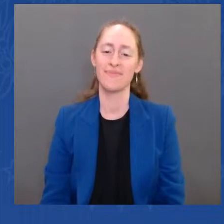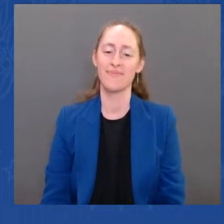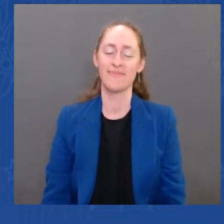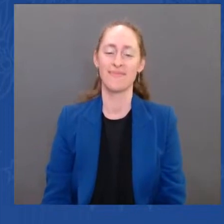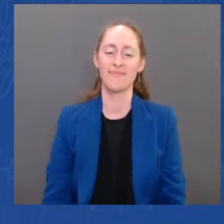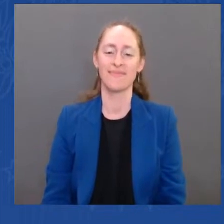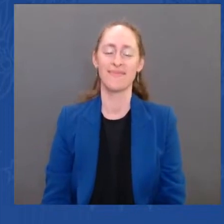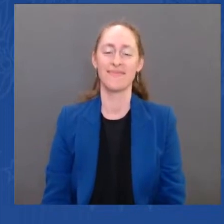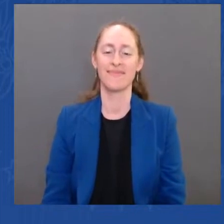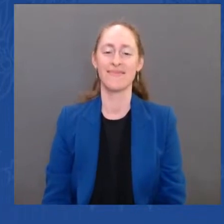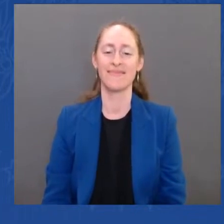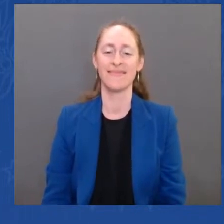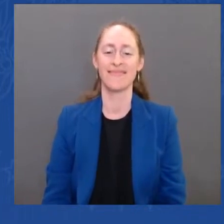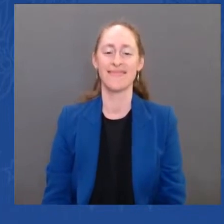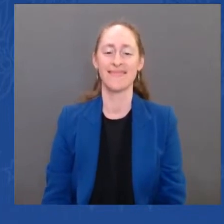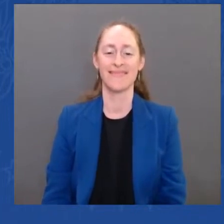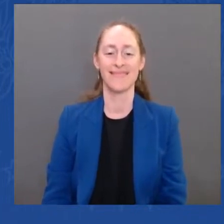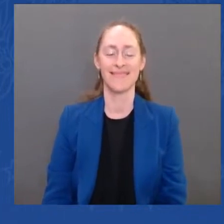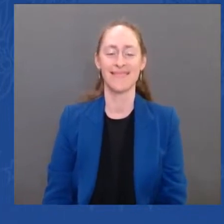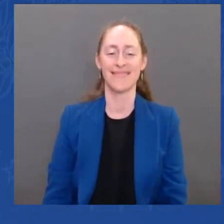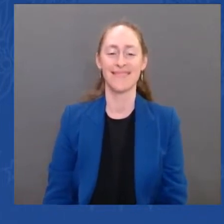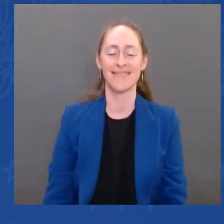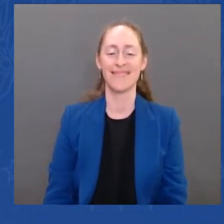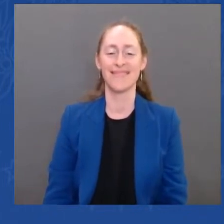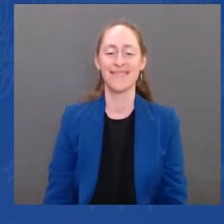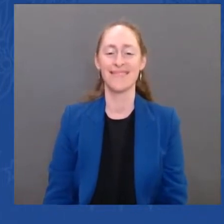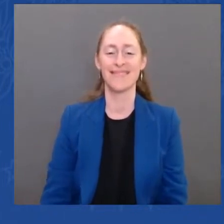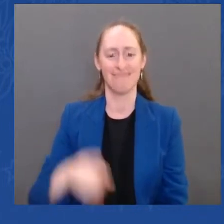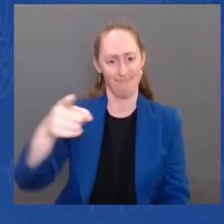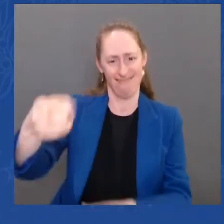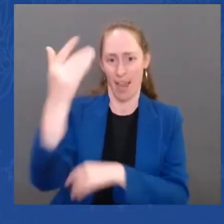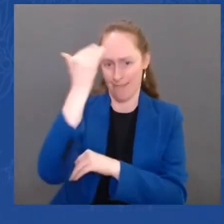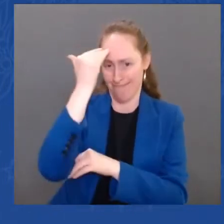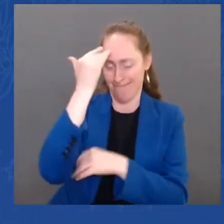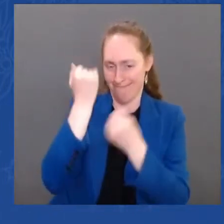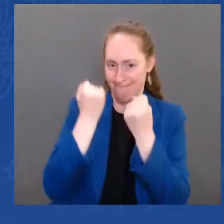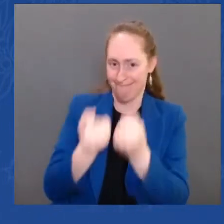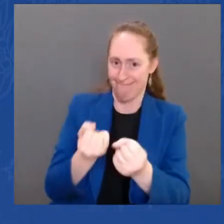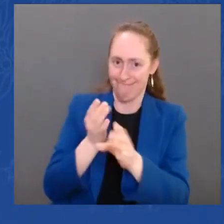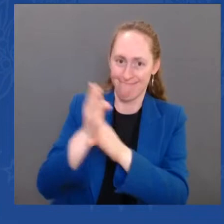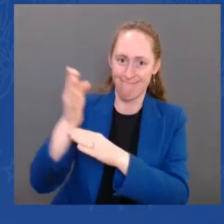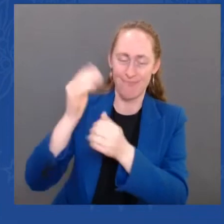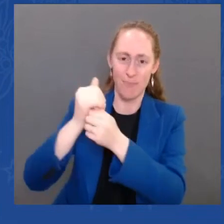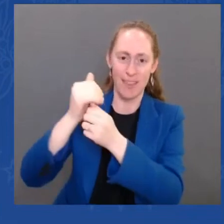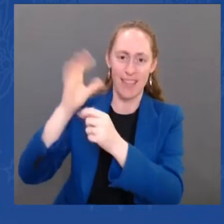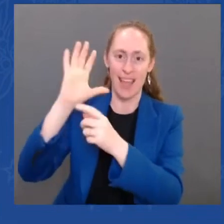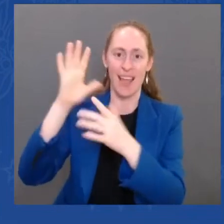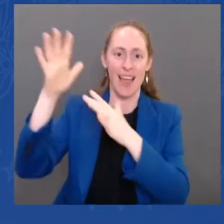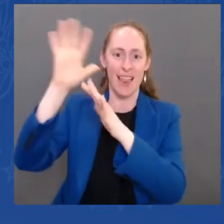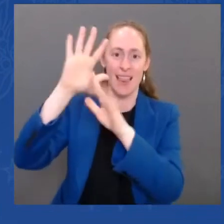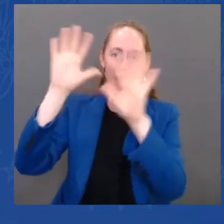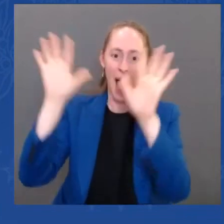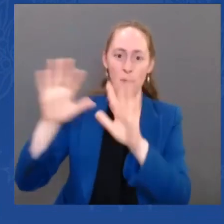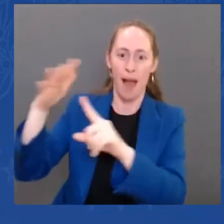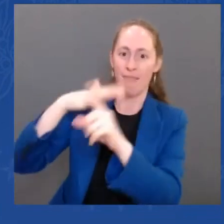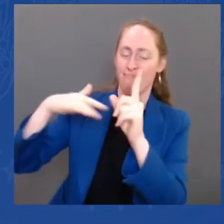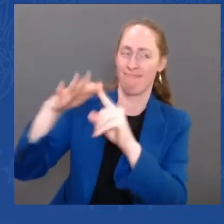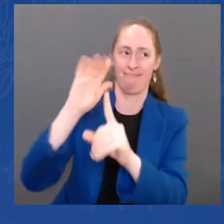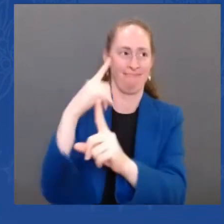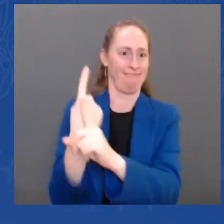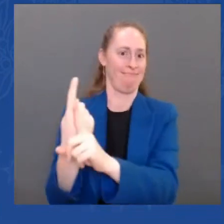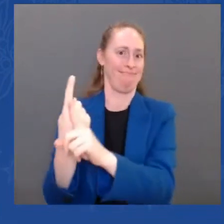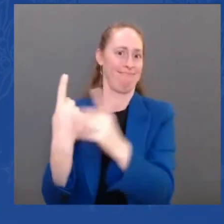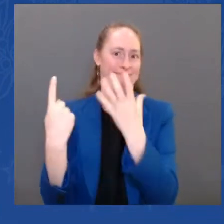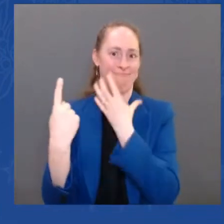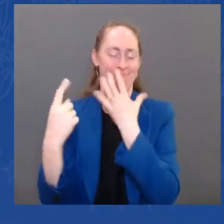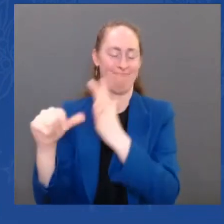for climate security than anyone that I know. And thanks, John, for being here. I want to talk about that a little bit as we go into